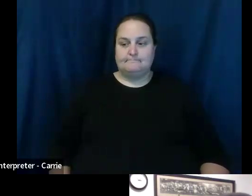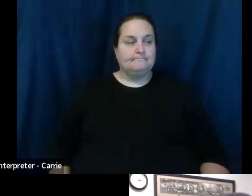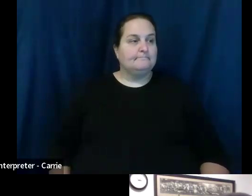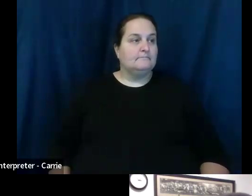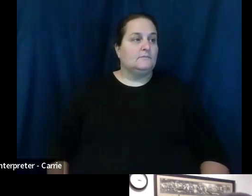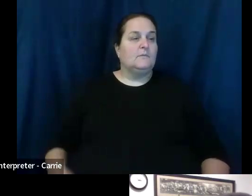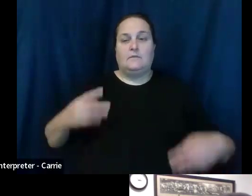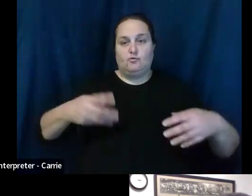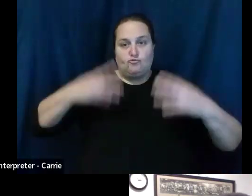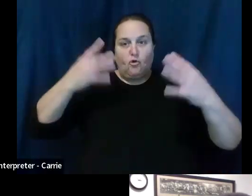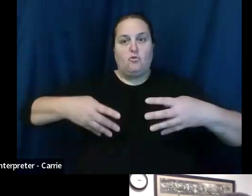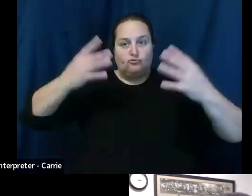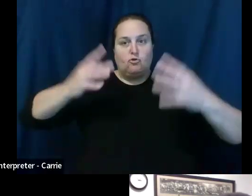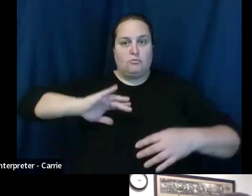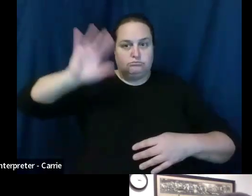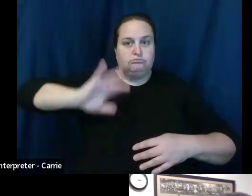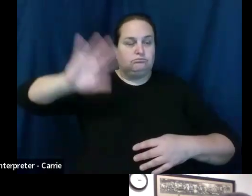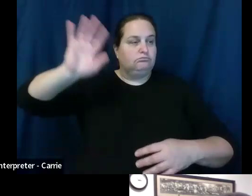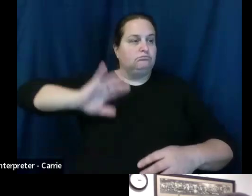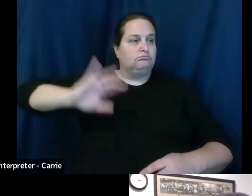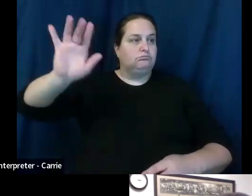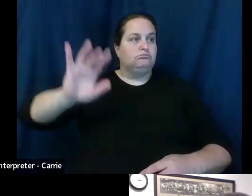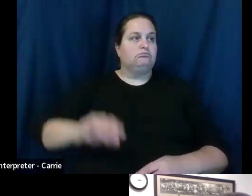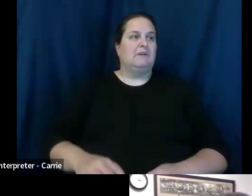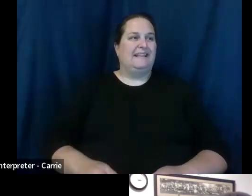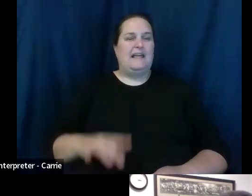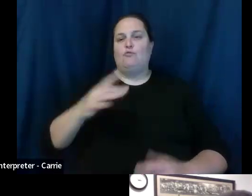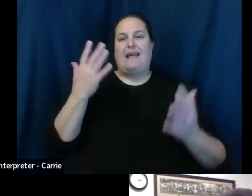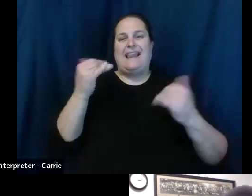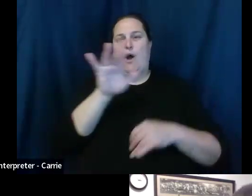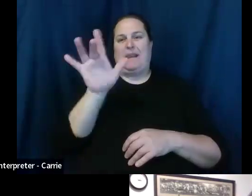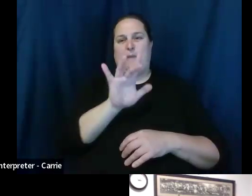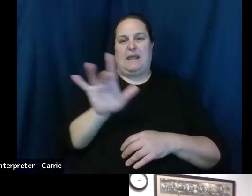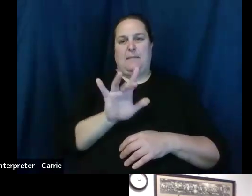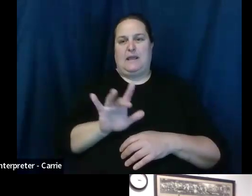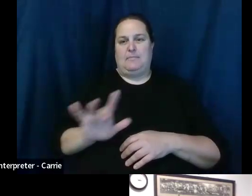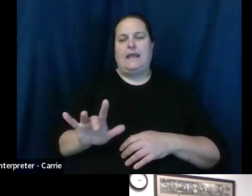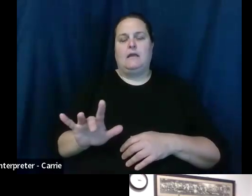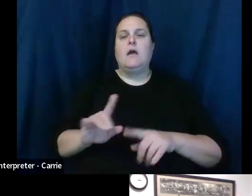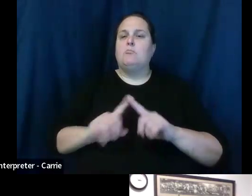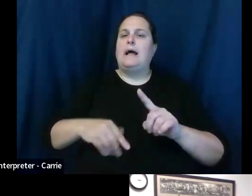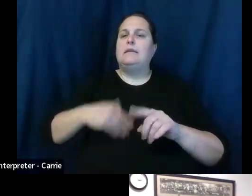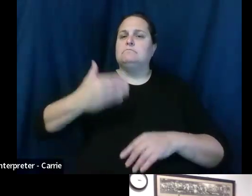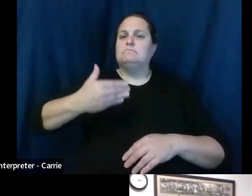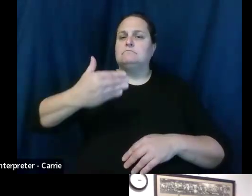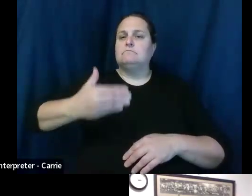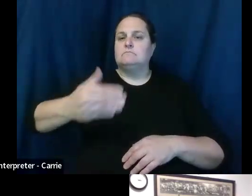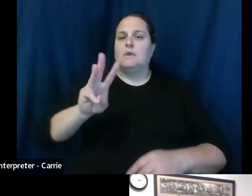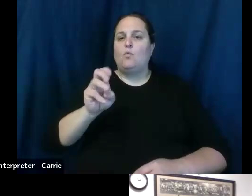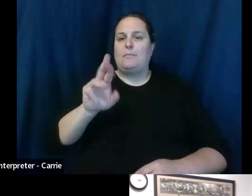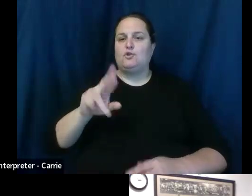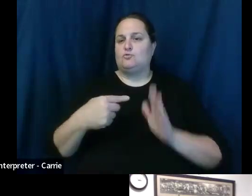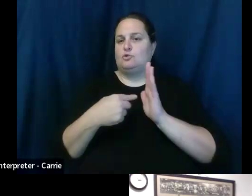You can keep scrolling down if you want some spoilers about what we're going to talk about over the next few sessions. Step 3 is going to have